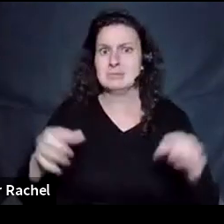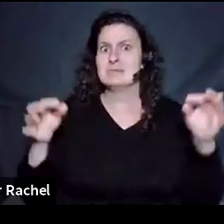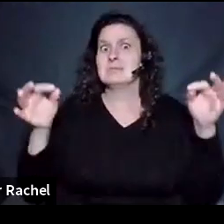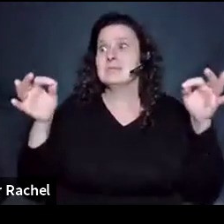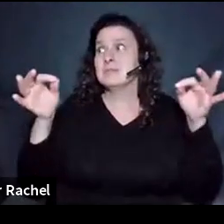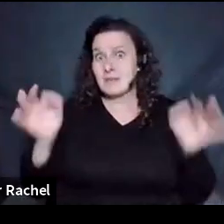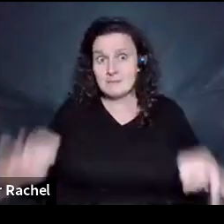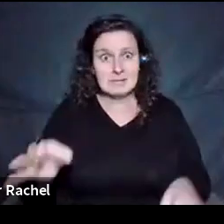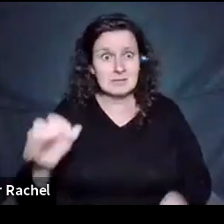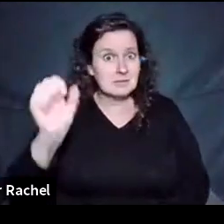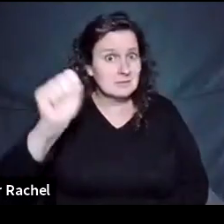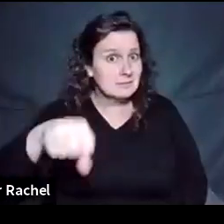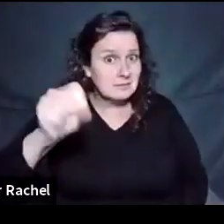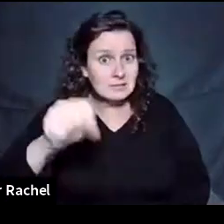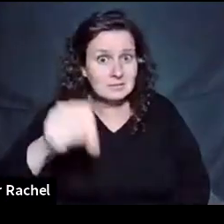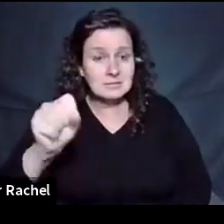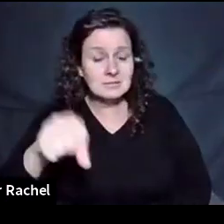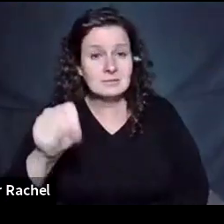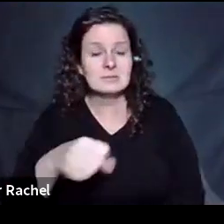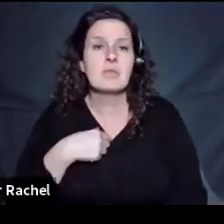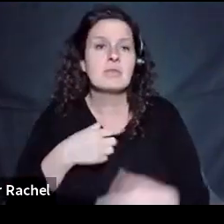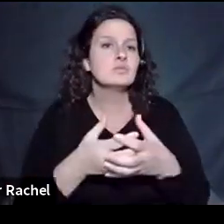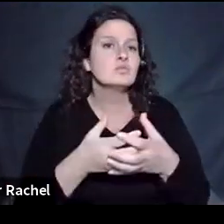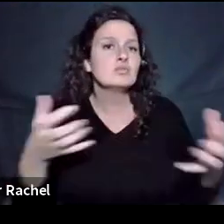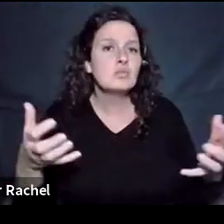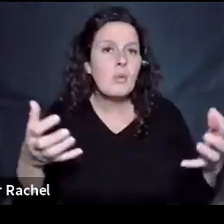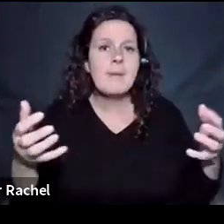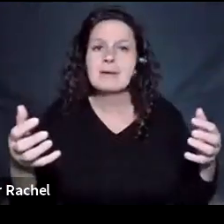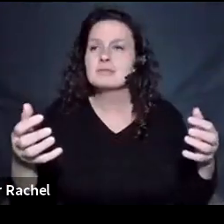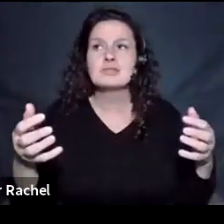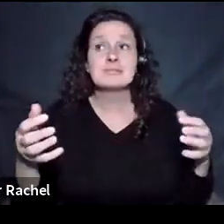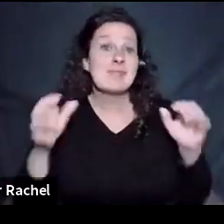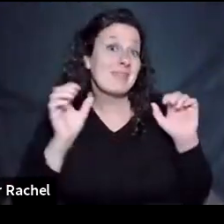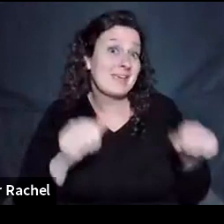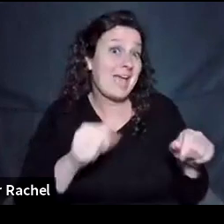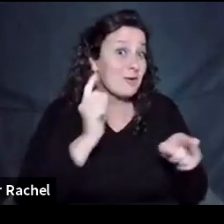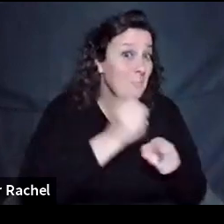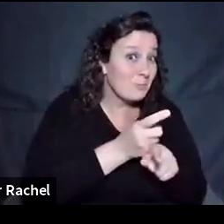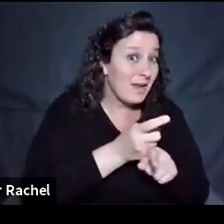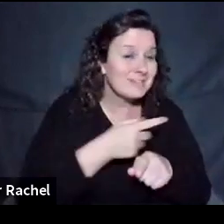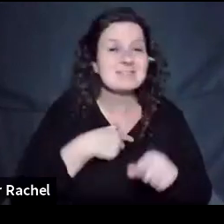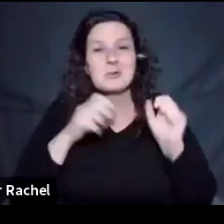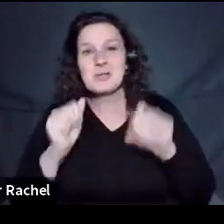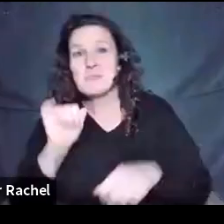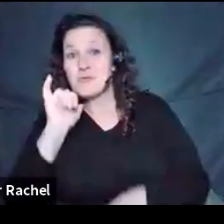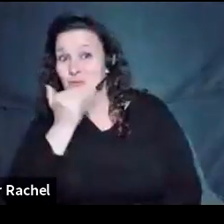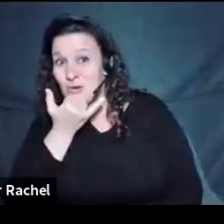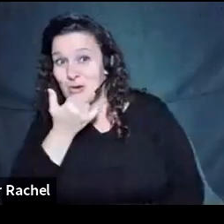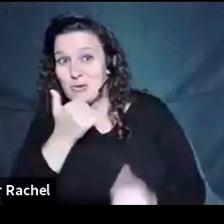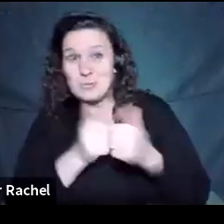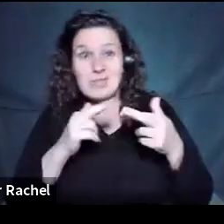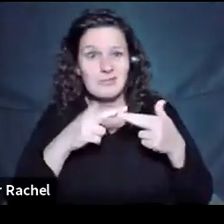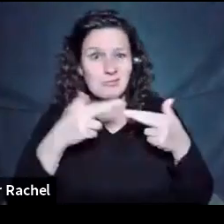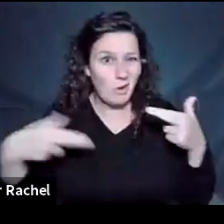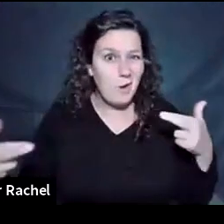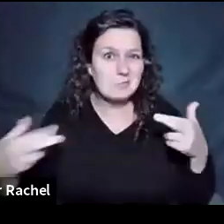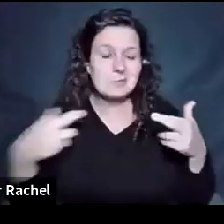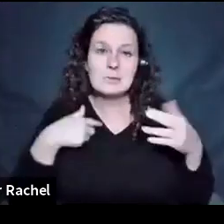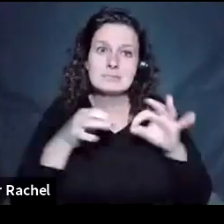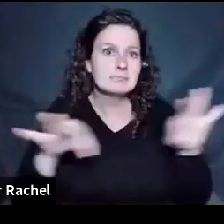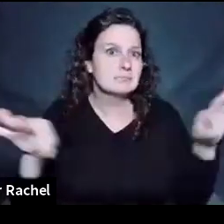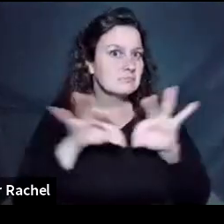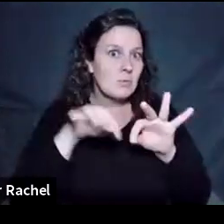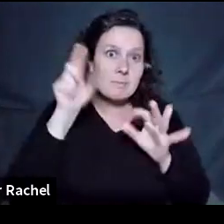Absolutely. Absolutely. There's so much that can go right and can go wrong. So it's vitally important that a